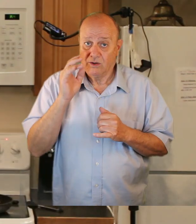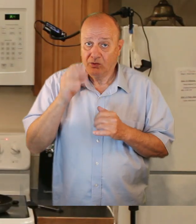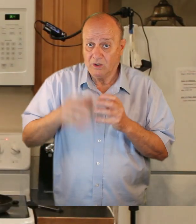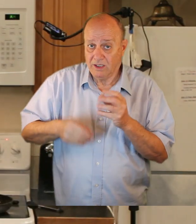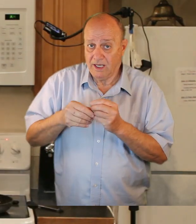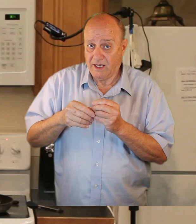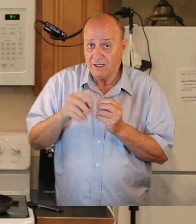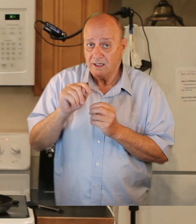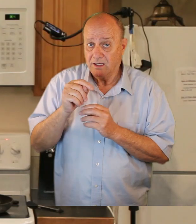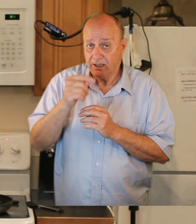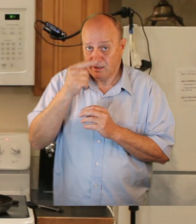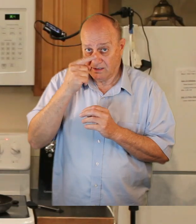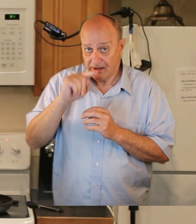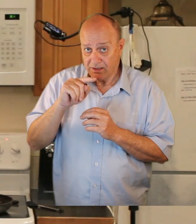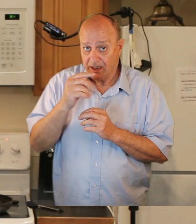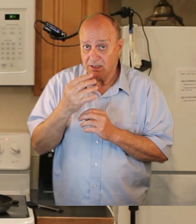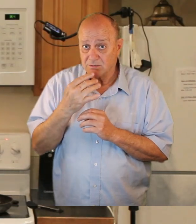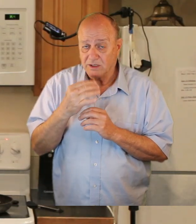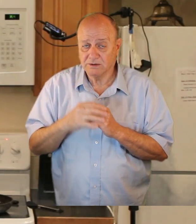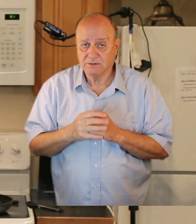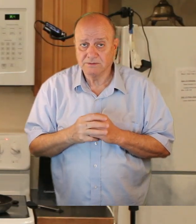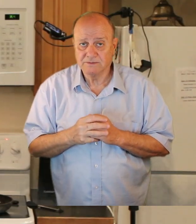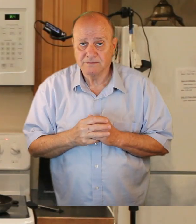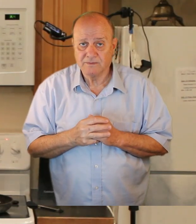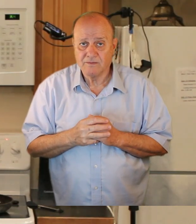And now I'm going to add the Thai spice.